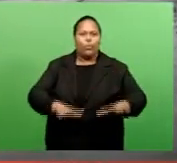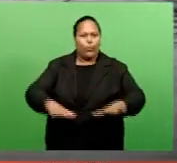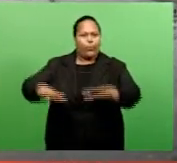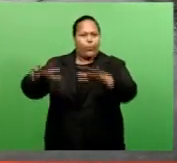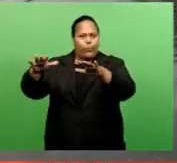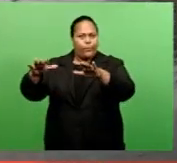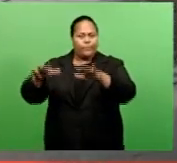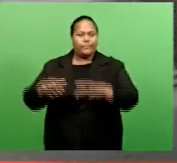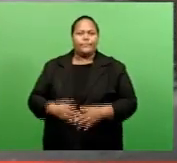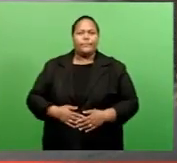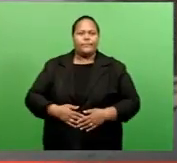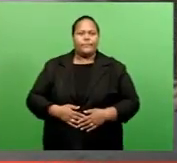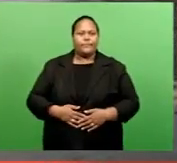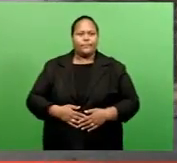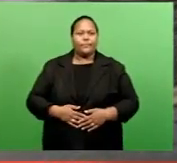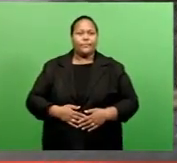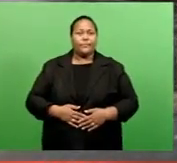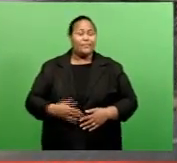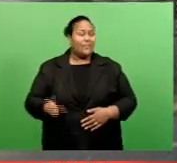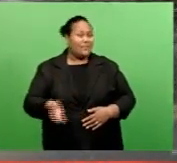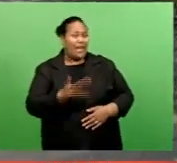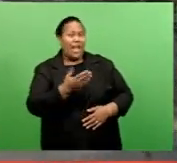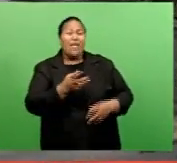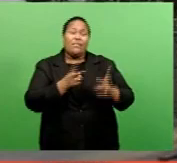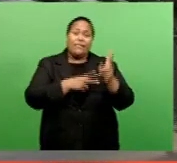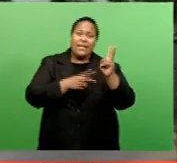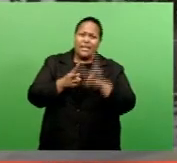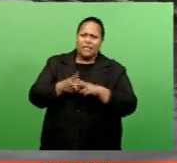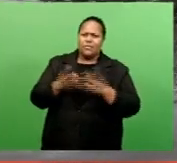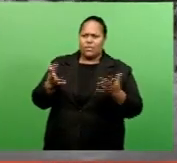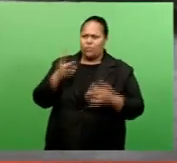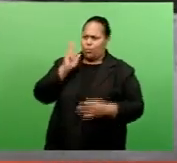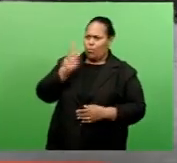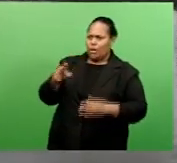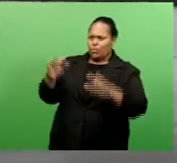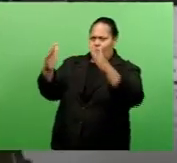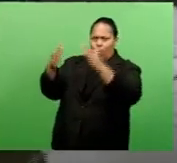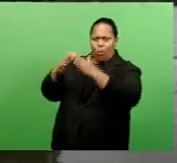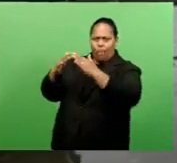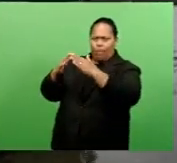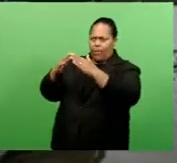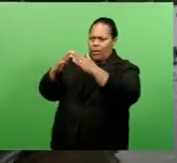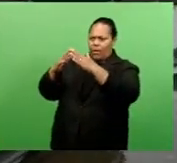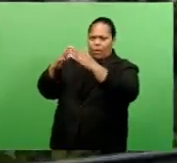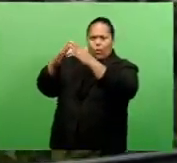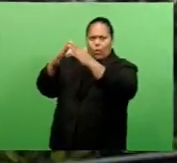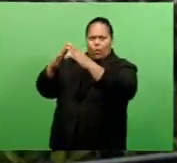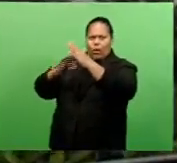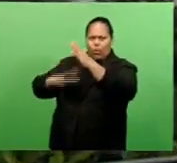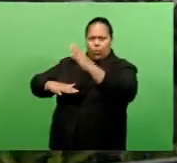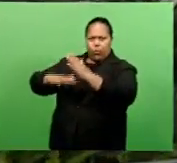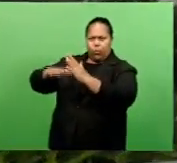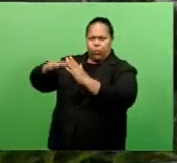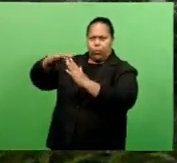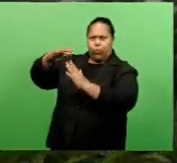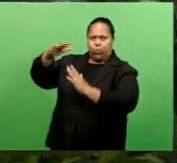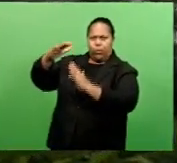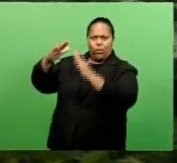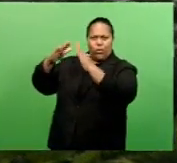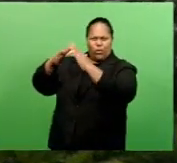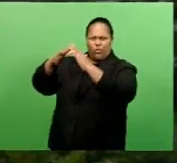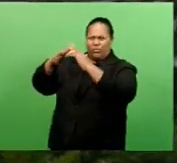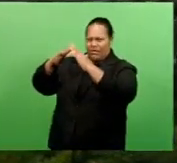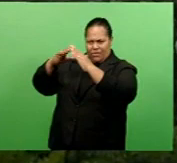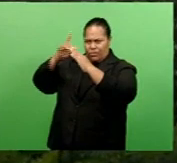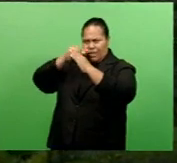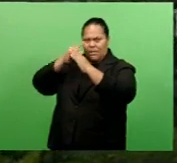Wailotua villagers says it was like watching their homes sink as water levels kept rising until in the end, only the rooftops could